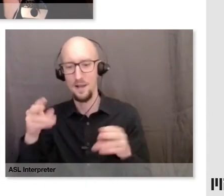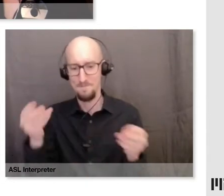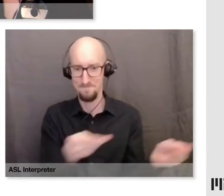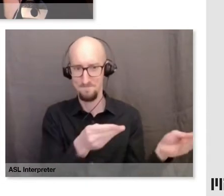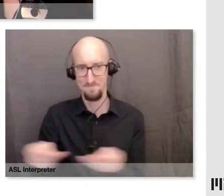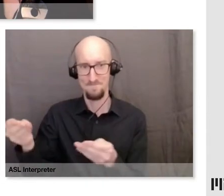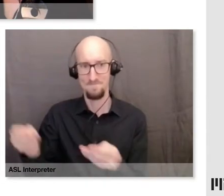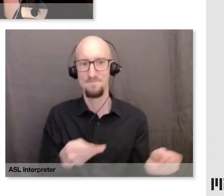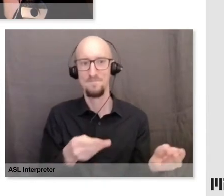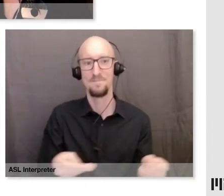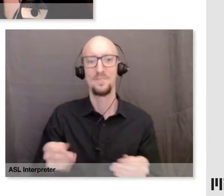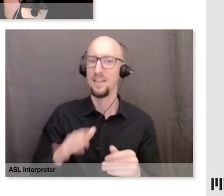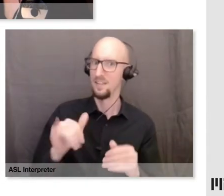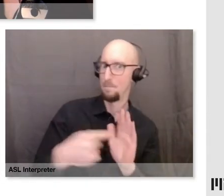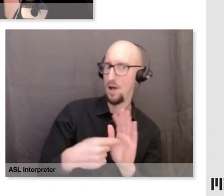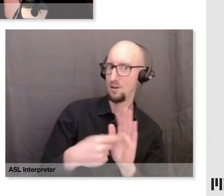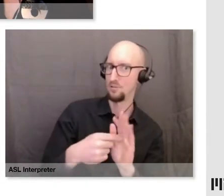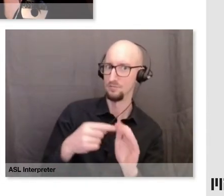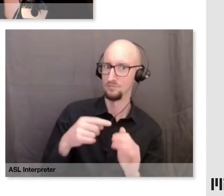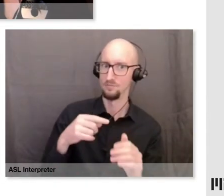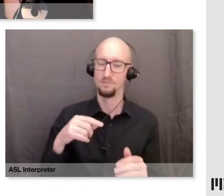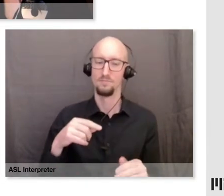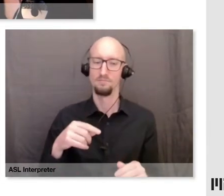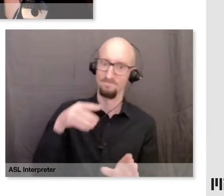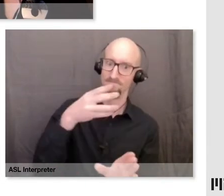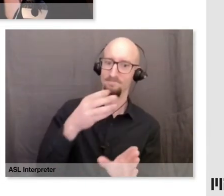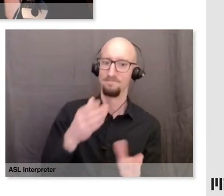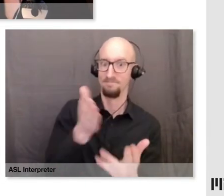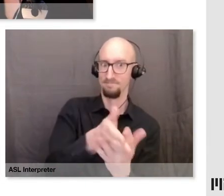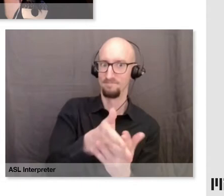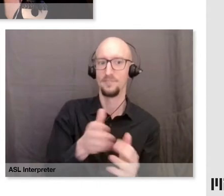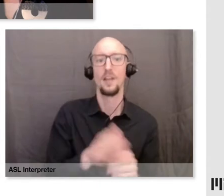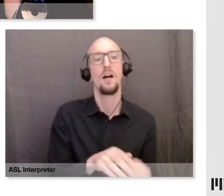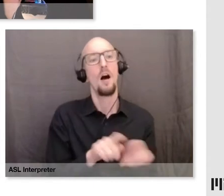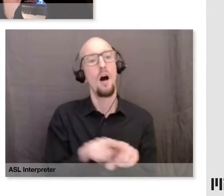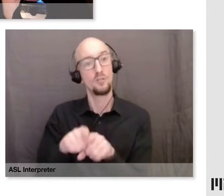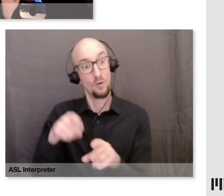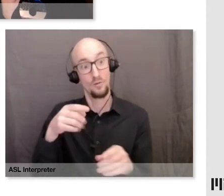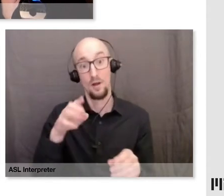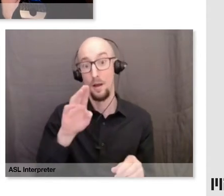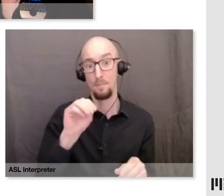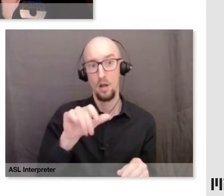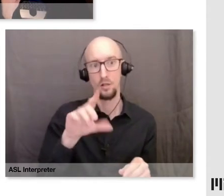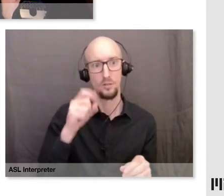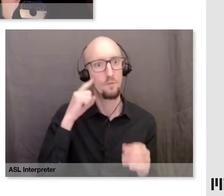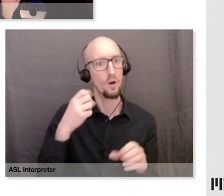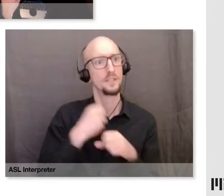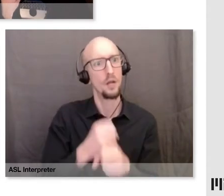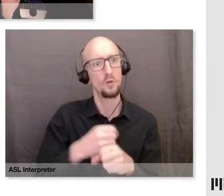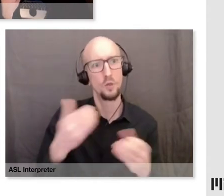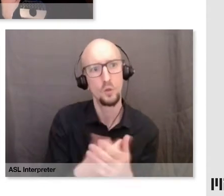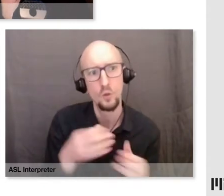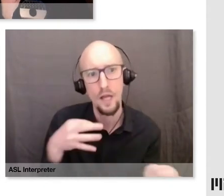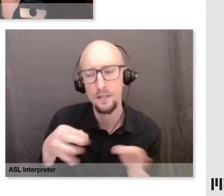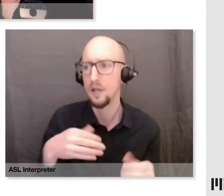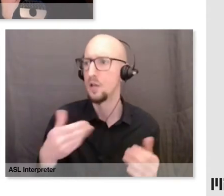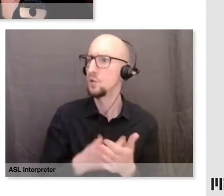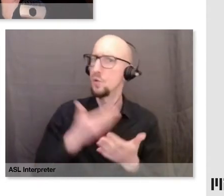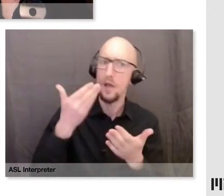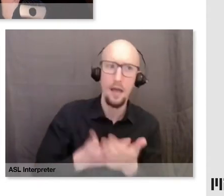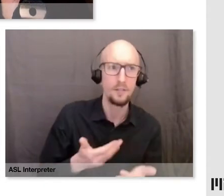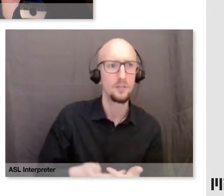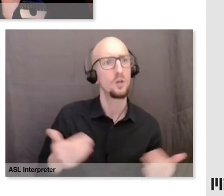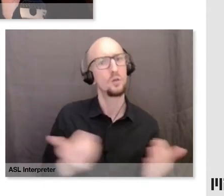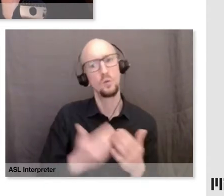and more as potentially generative of new explanation. new evidence, new knowledge, and